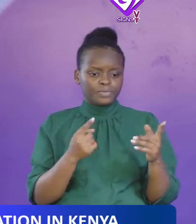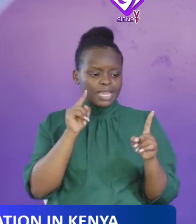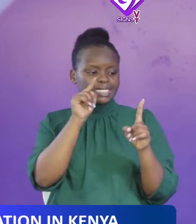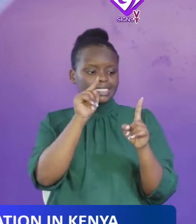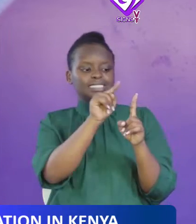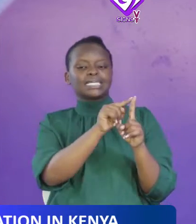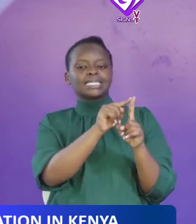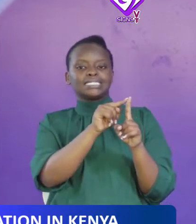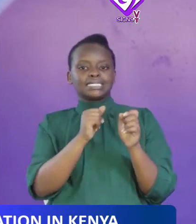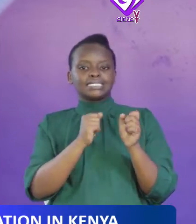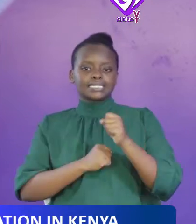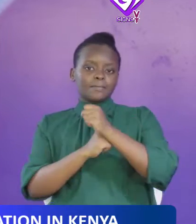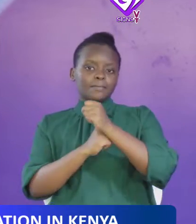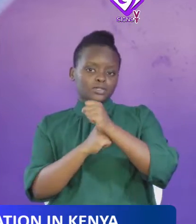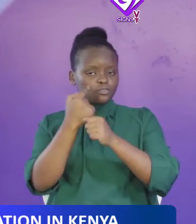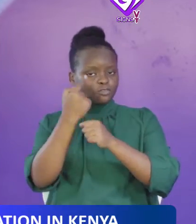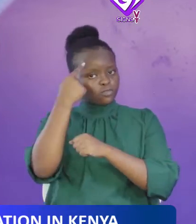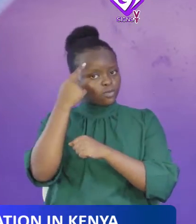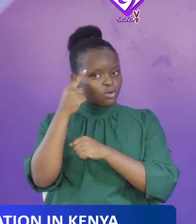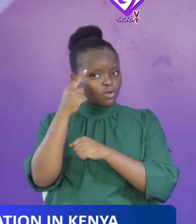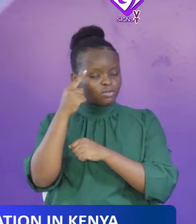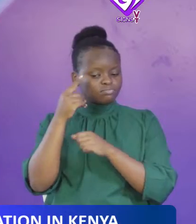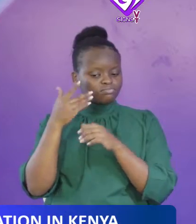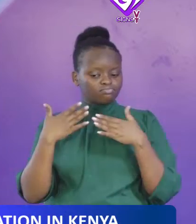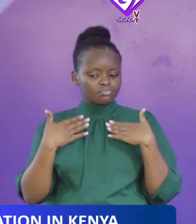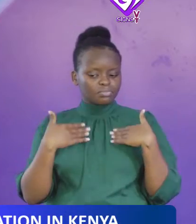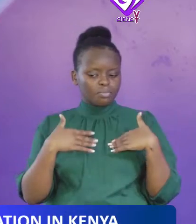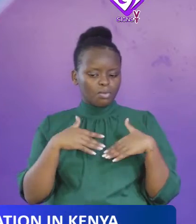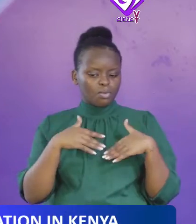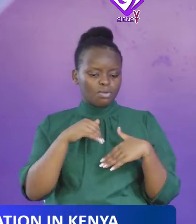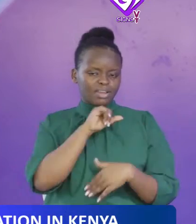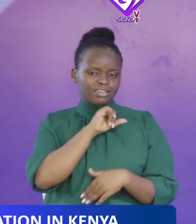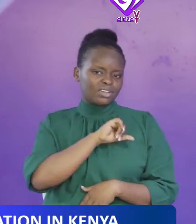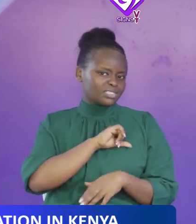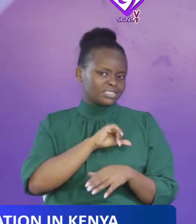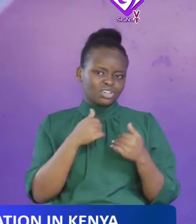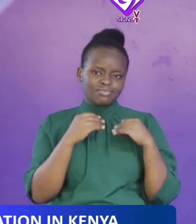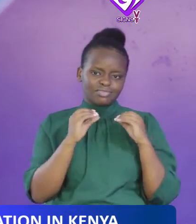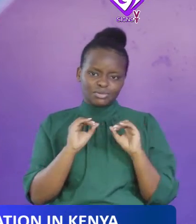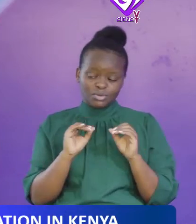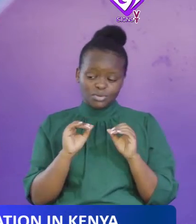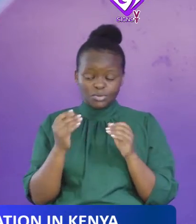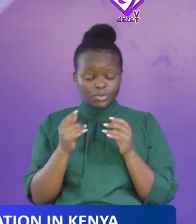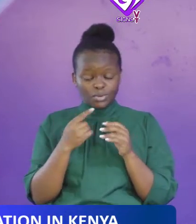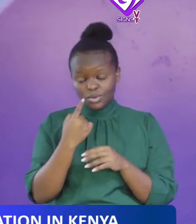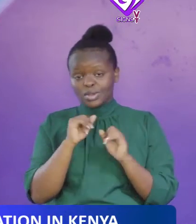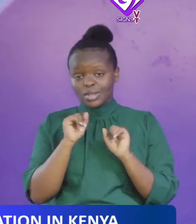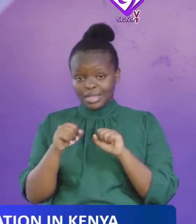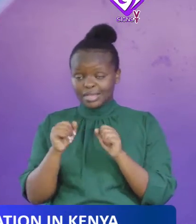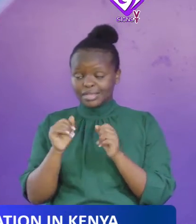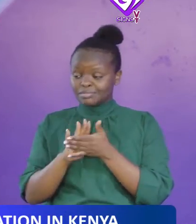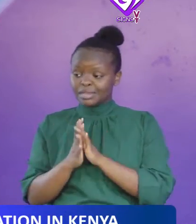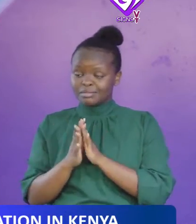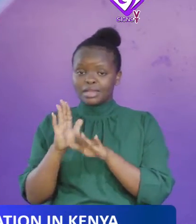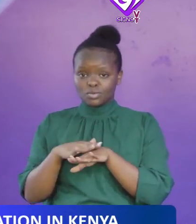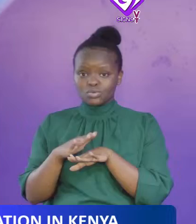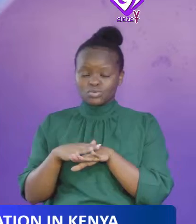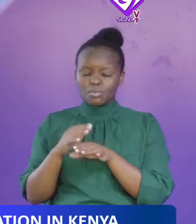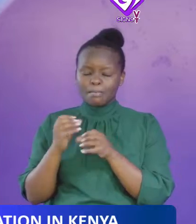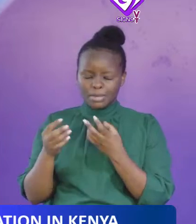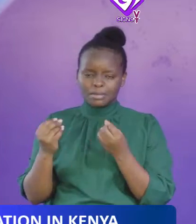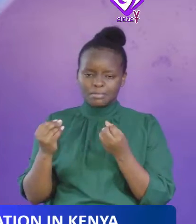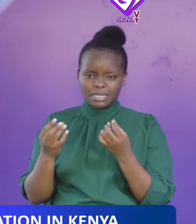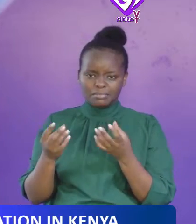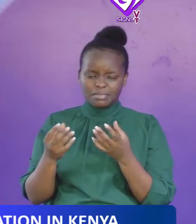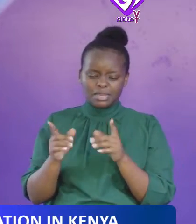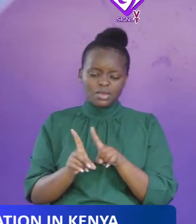support for the disadvantaged, who could be a good number, I would say, and also